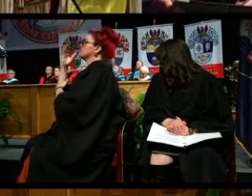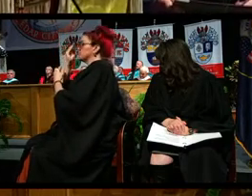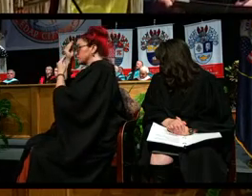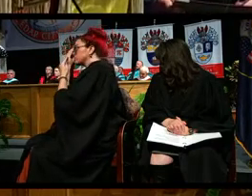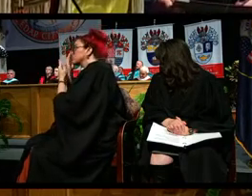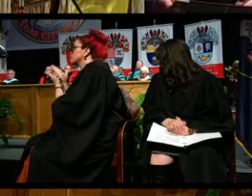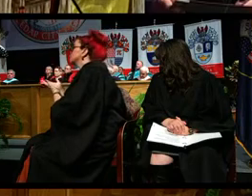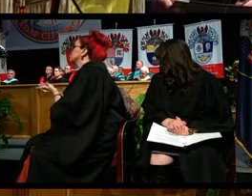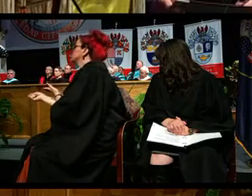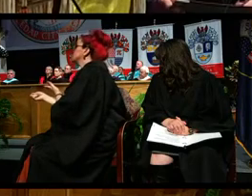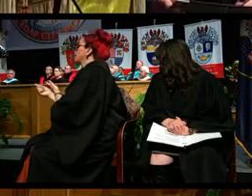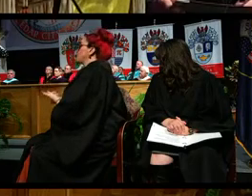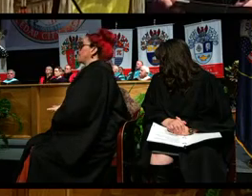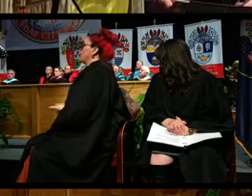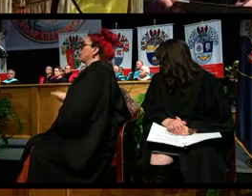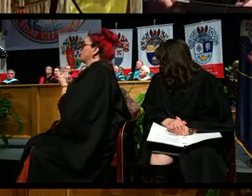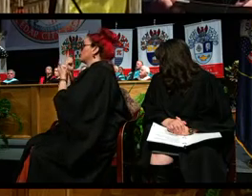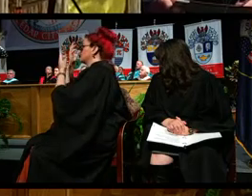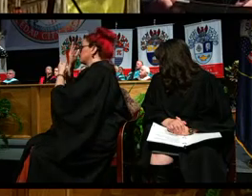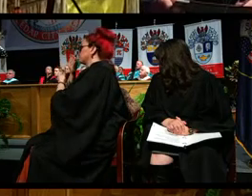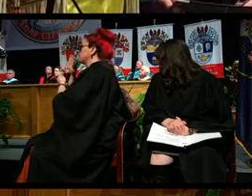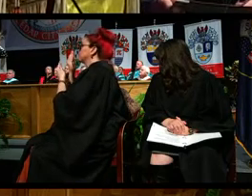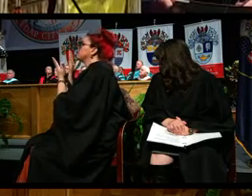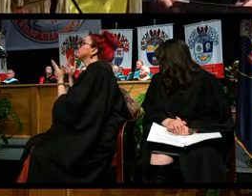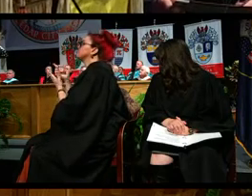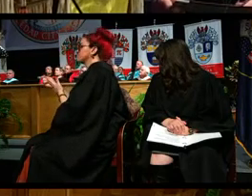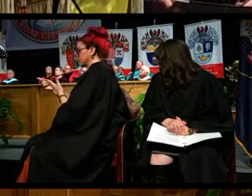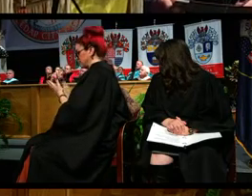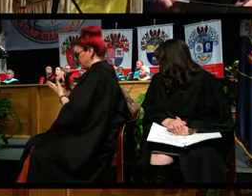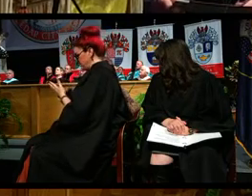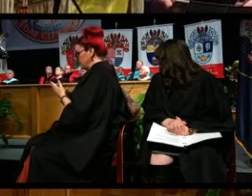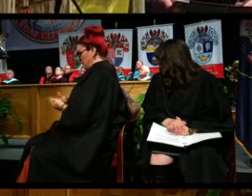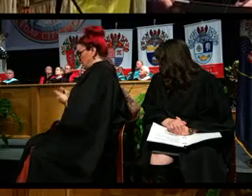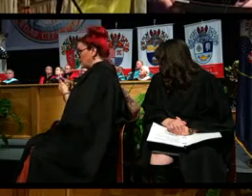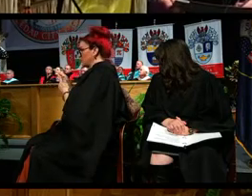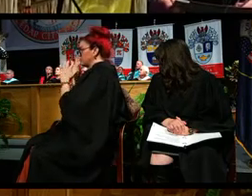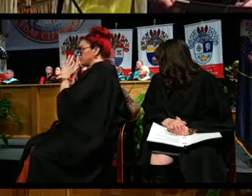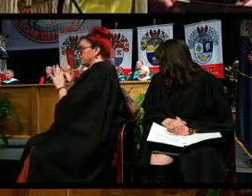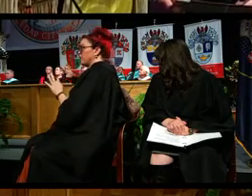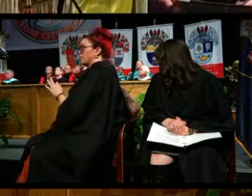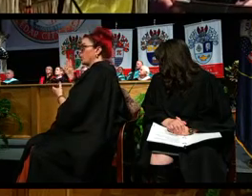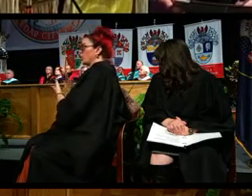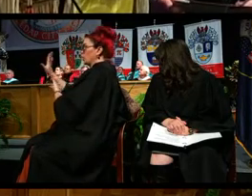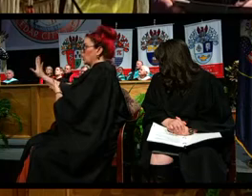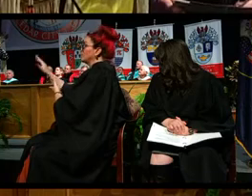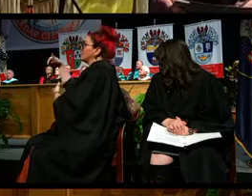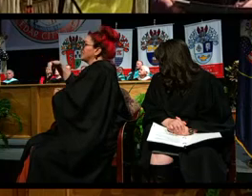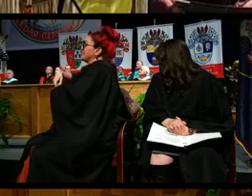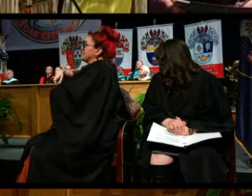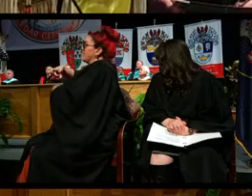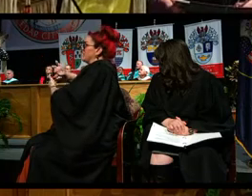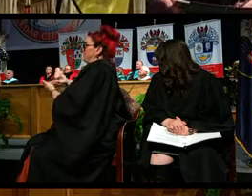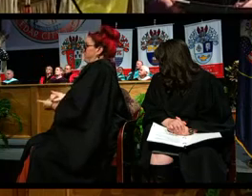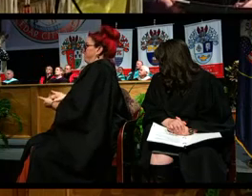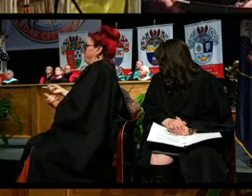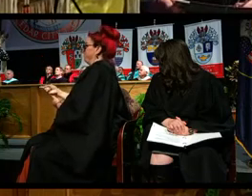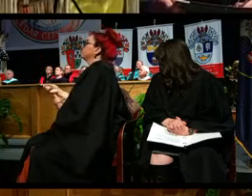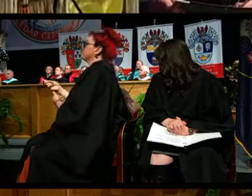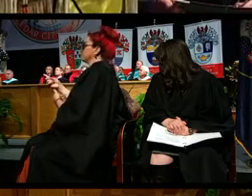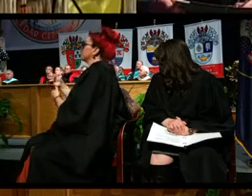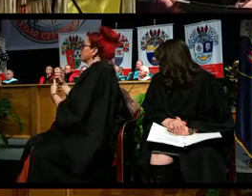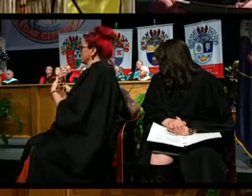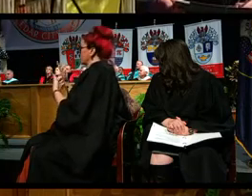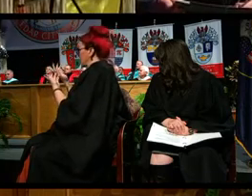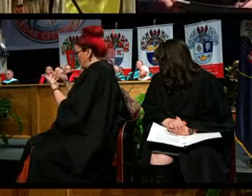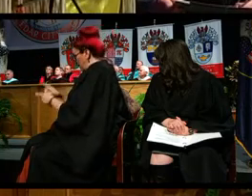that life is good. Life is, this is the life that you've chosen for her at this time. Make it so, Creator.